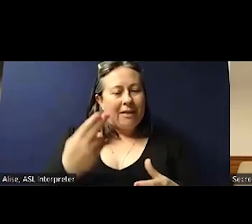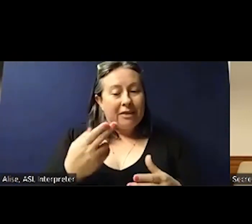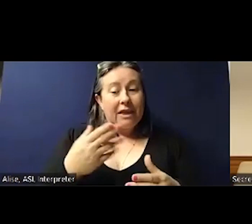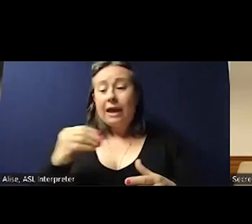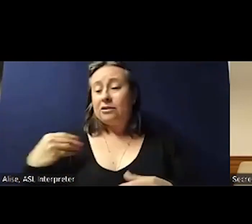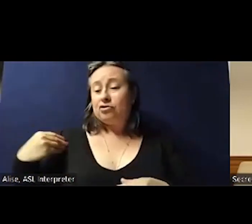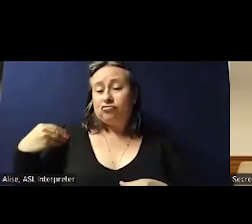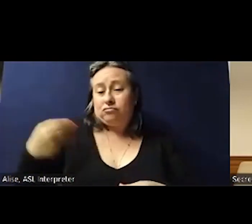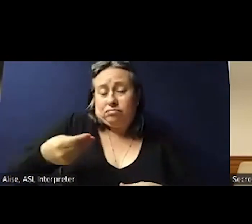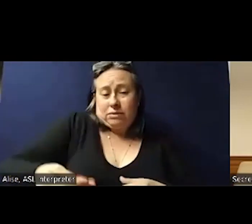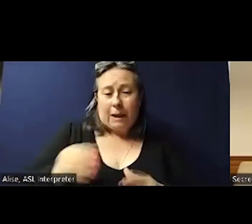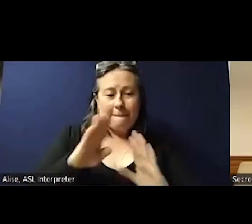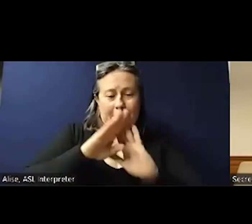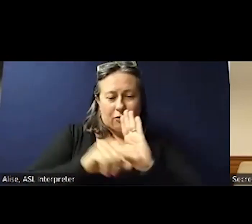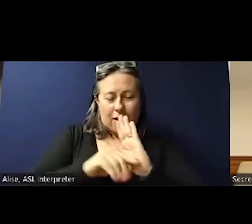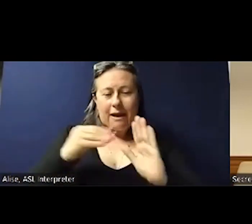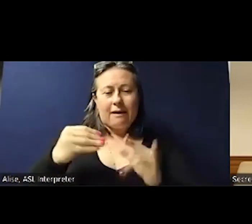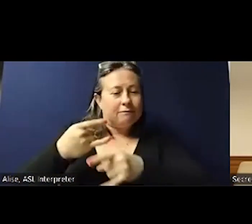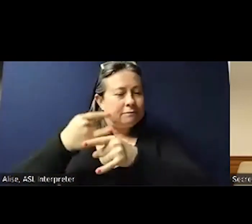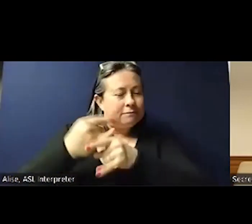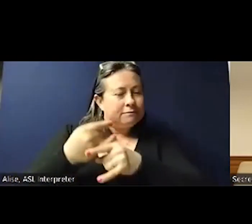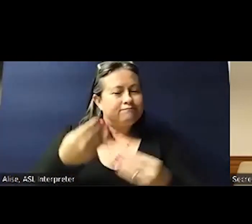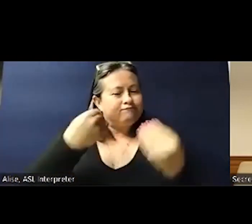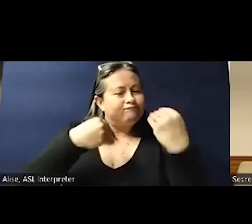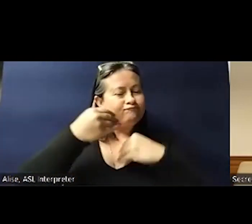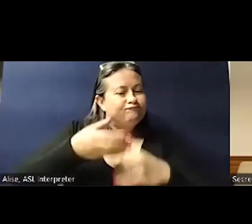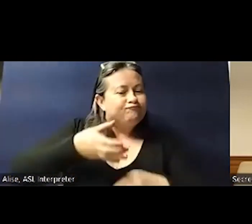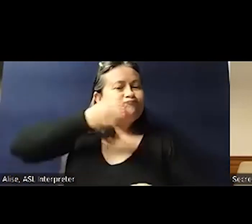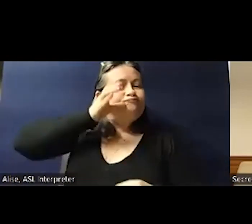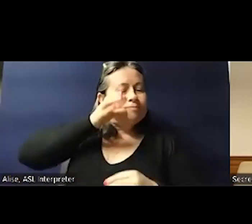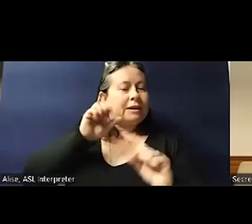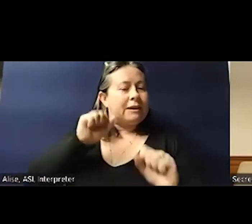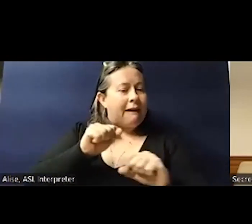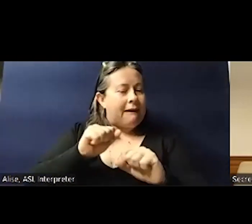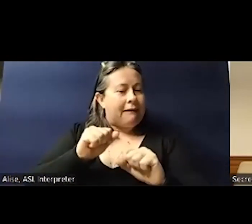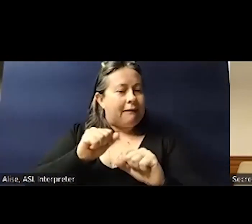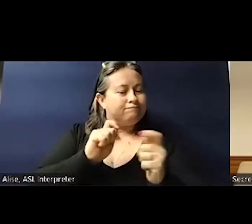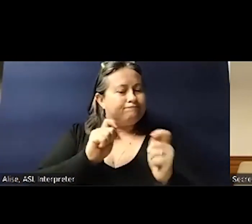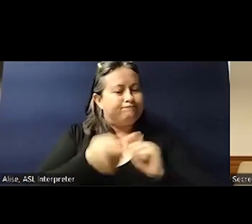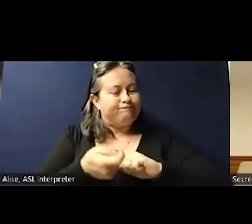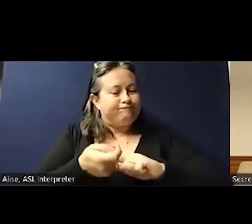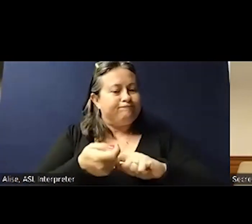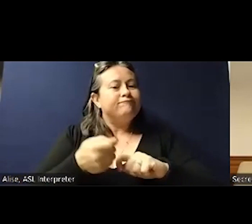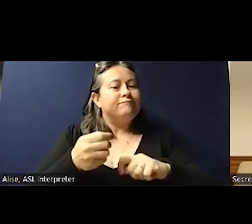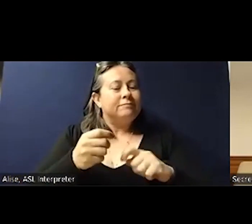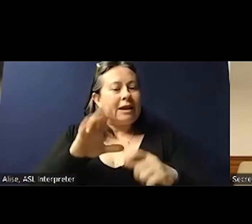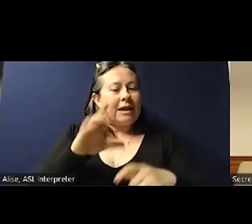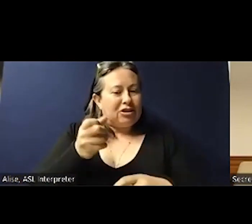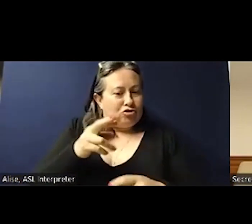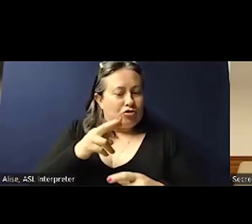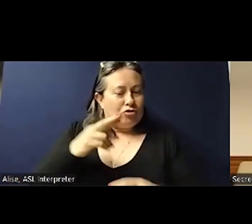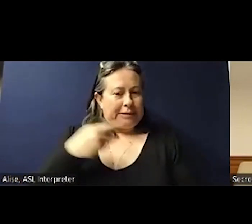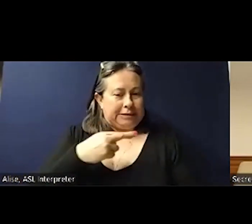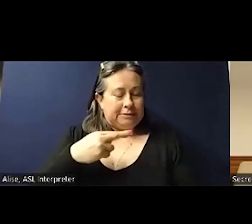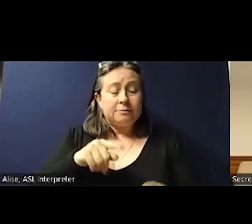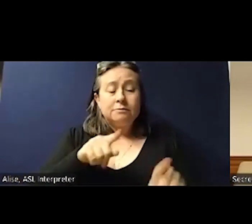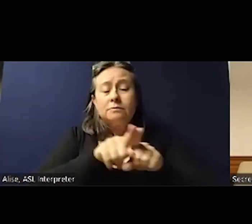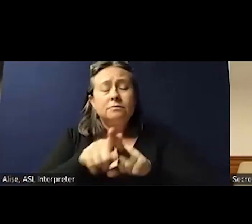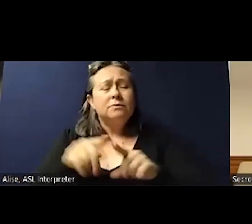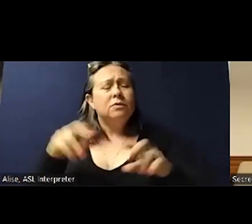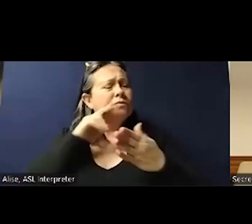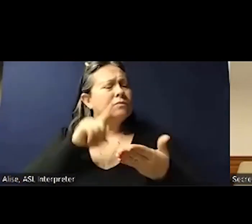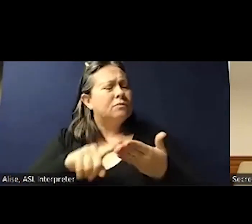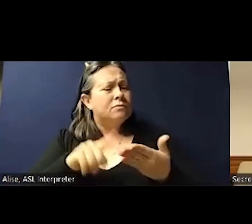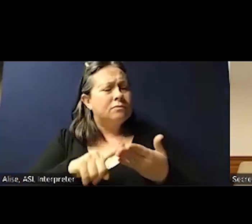and alcohol consumption can interact with nutrition to determine cancer risk. Our researchers are also expanding our understanding of